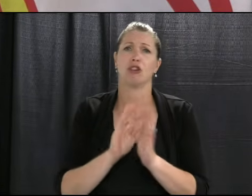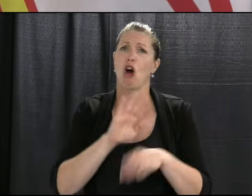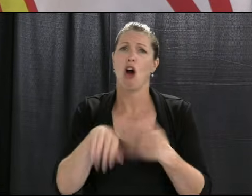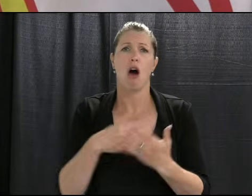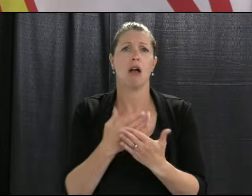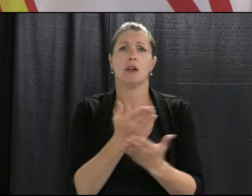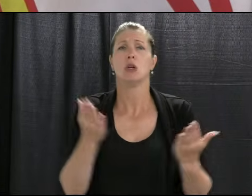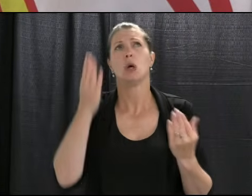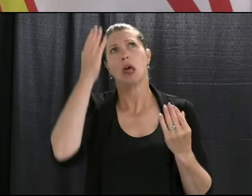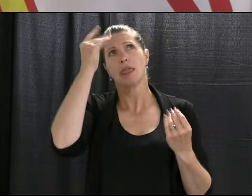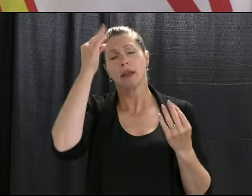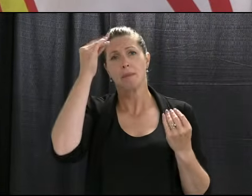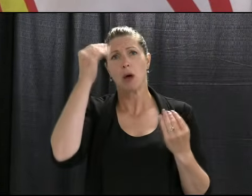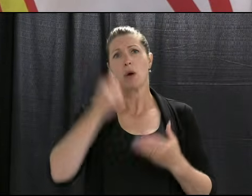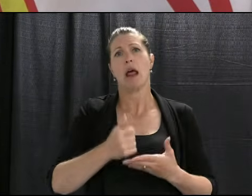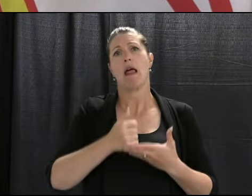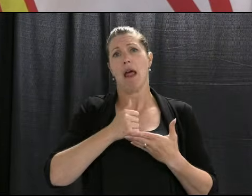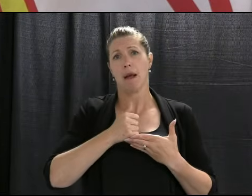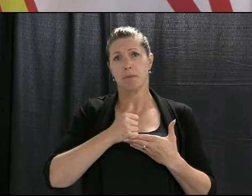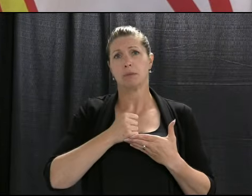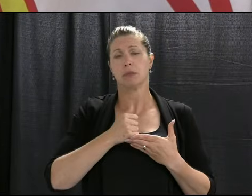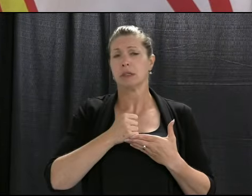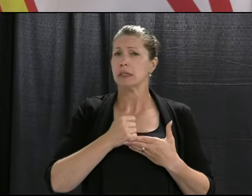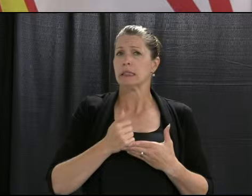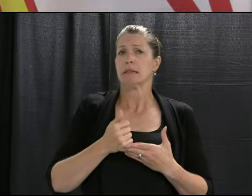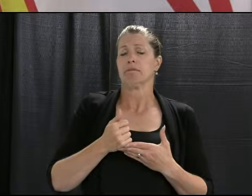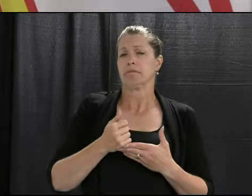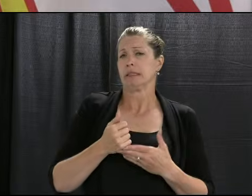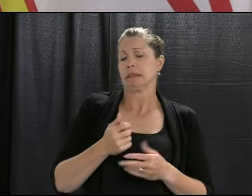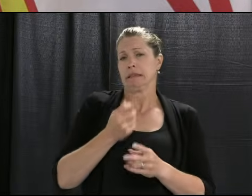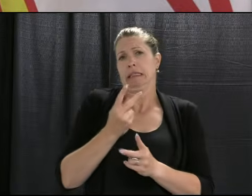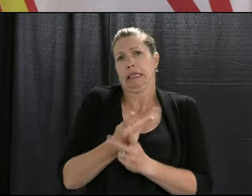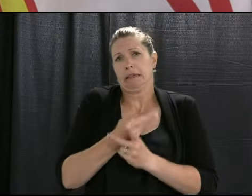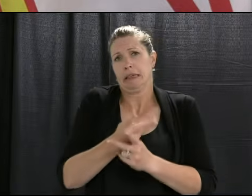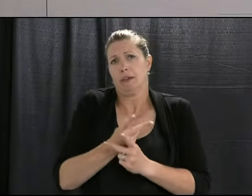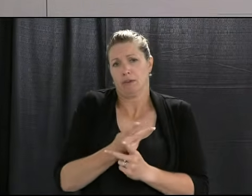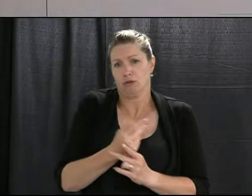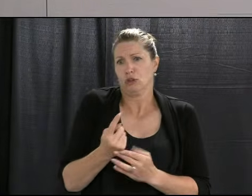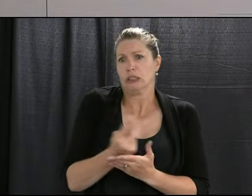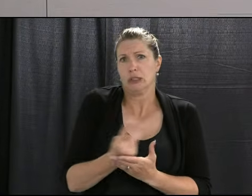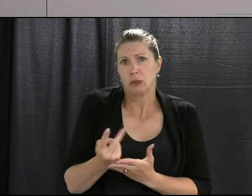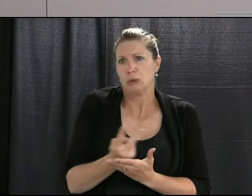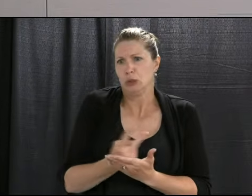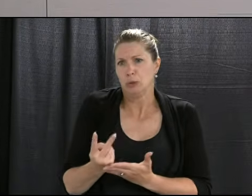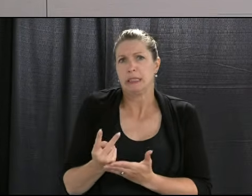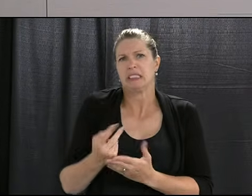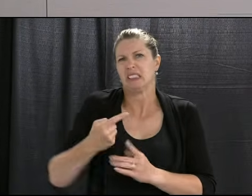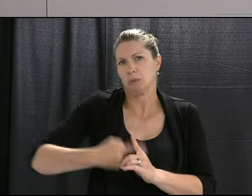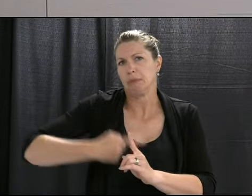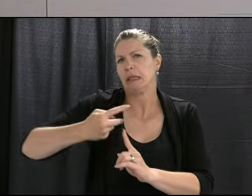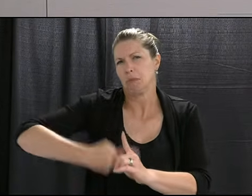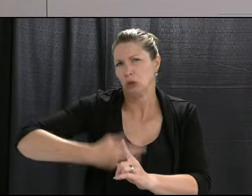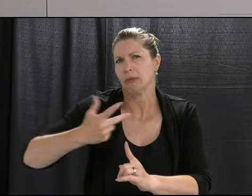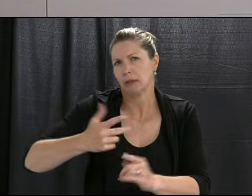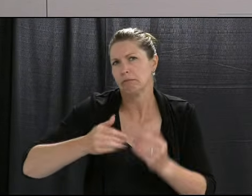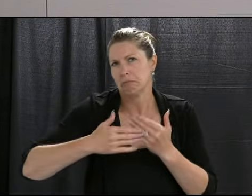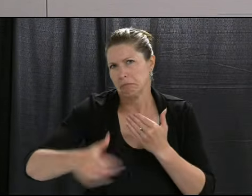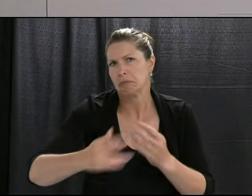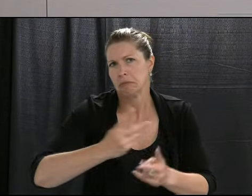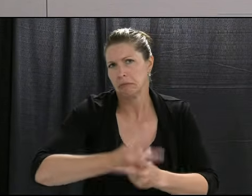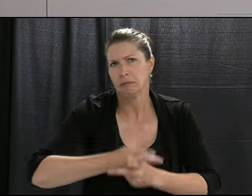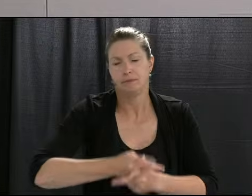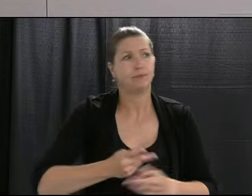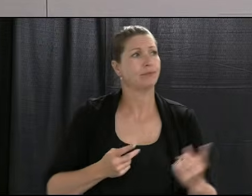just think about it and to help and to pitch in over the next few weeks and months. Do you know if there have been any